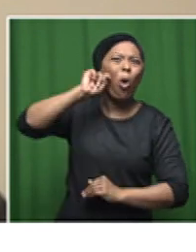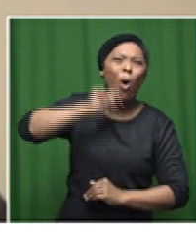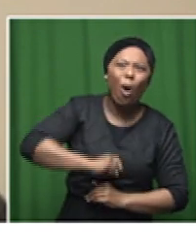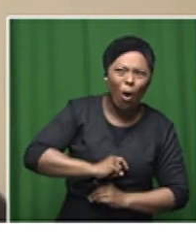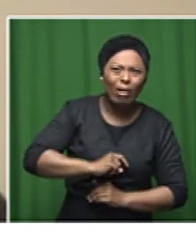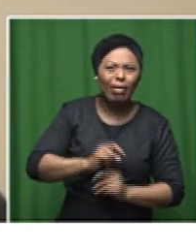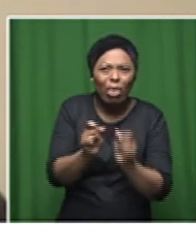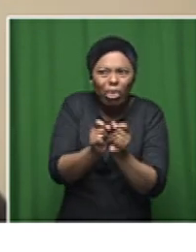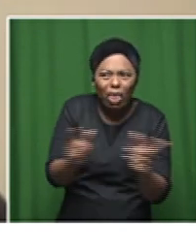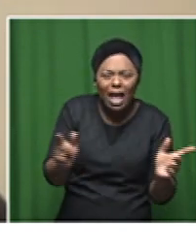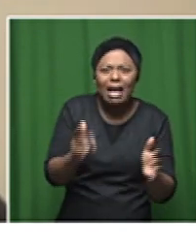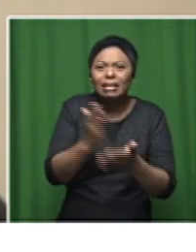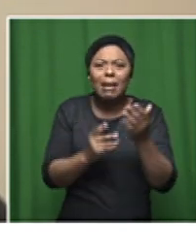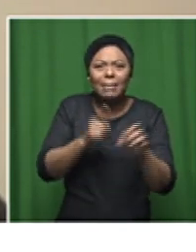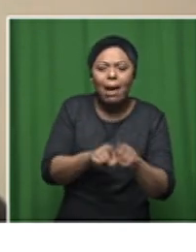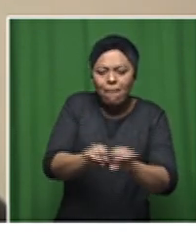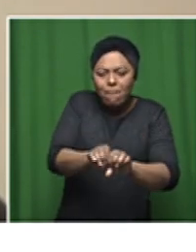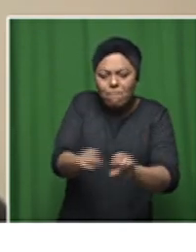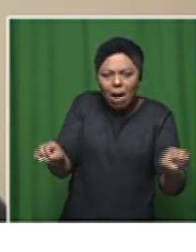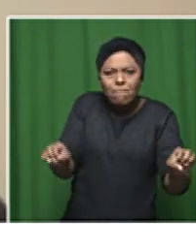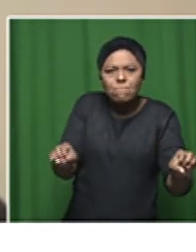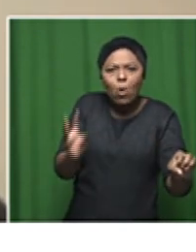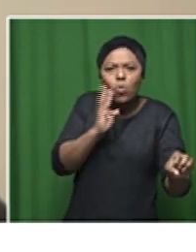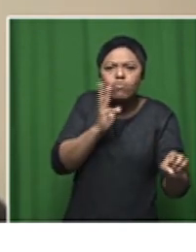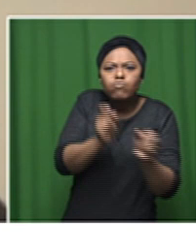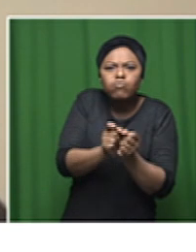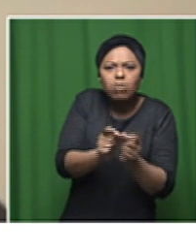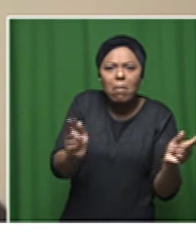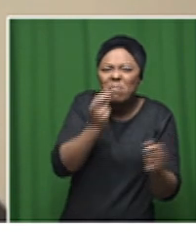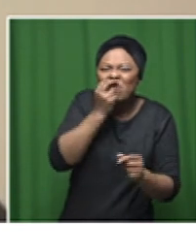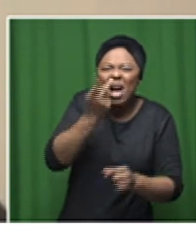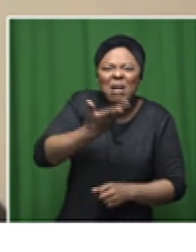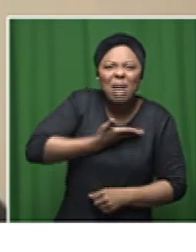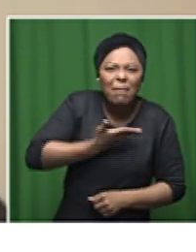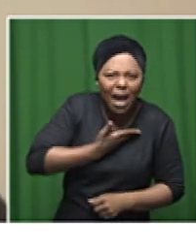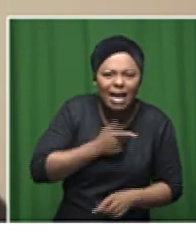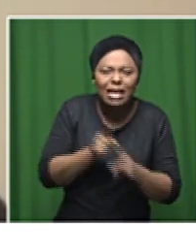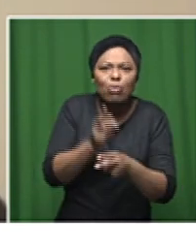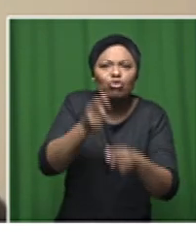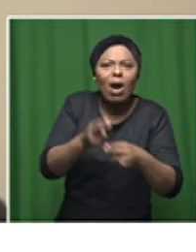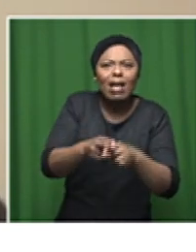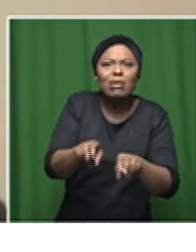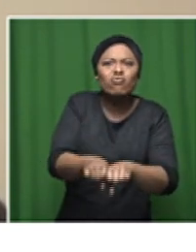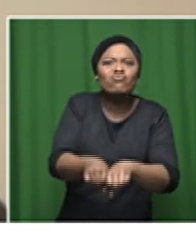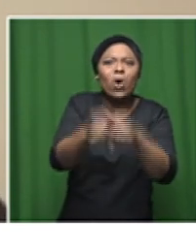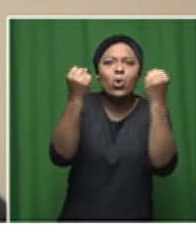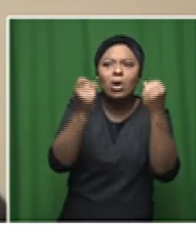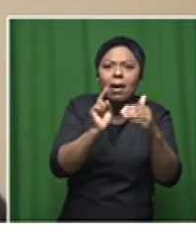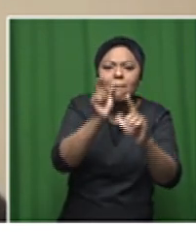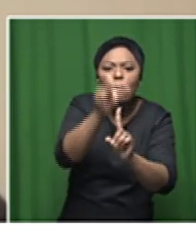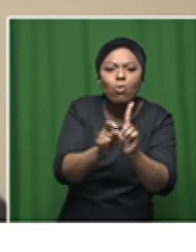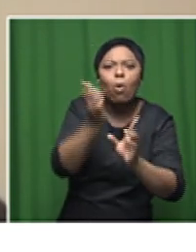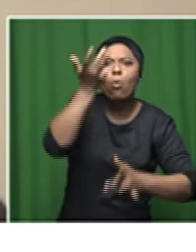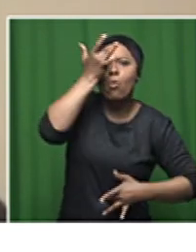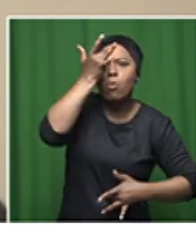a storage that is not maintained. You can't work at the facility that has toilets that are broken. Patients cannot be